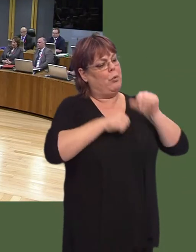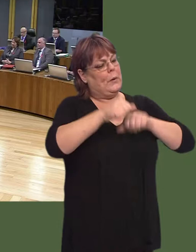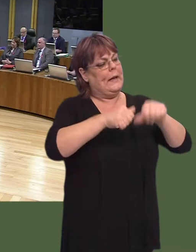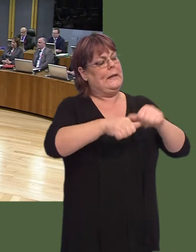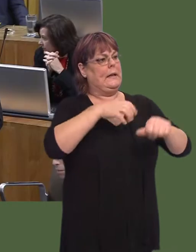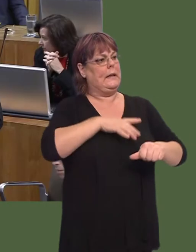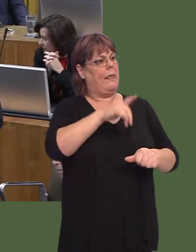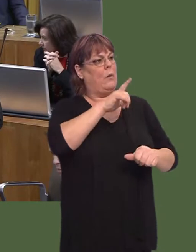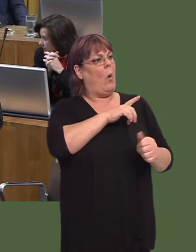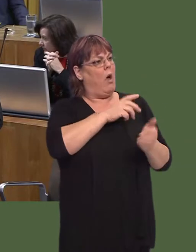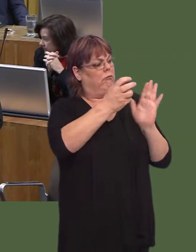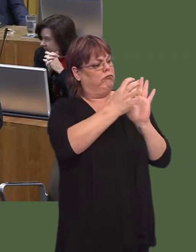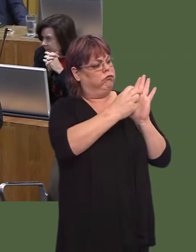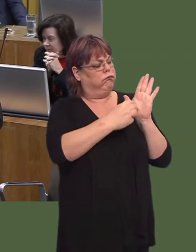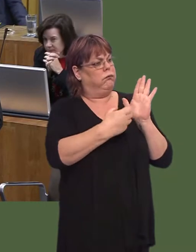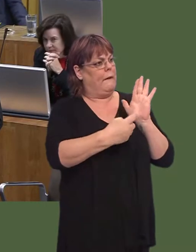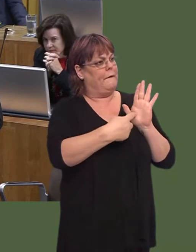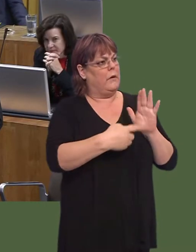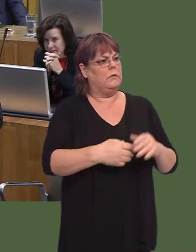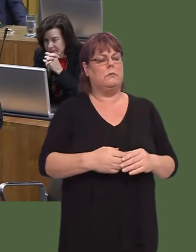of doing that, and that's why we've tabled the amendment that we have.